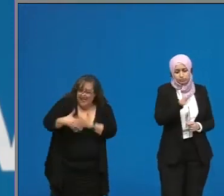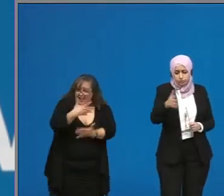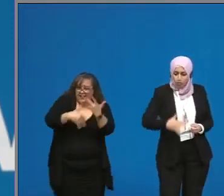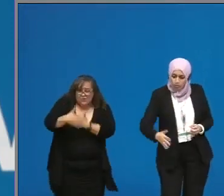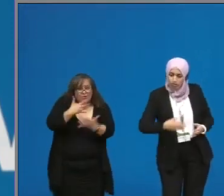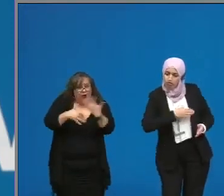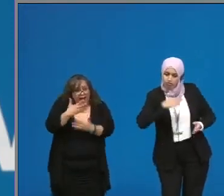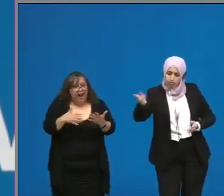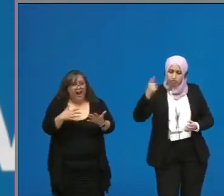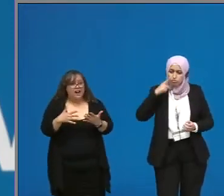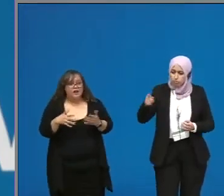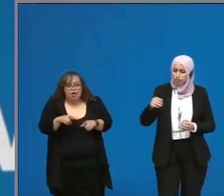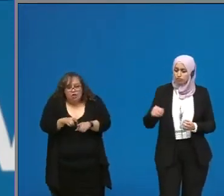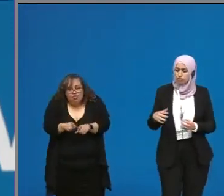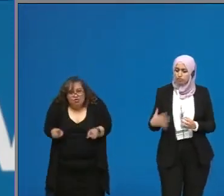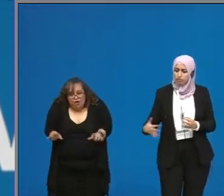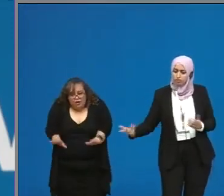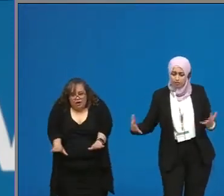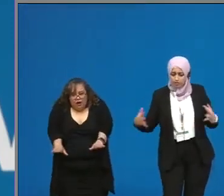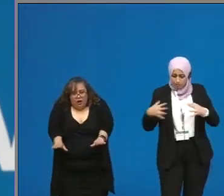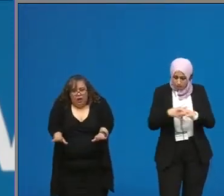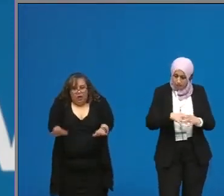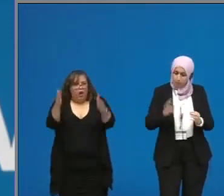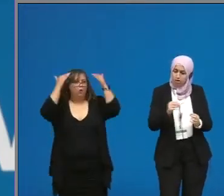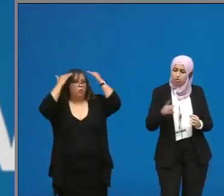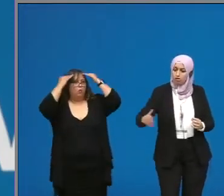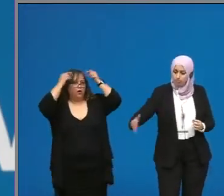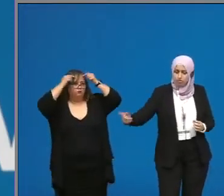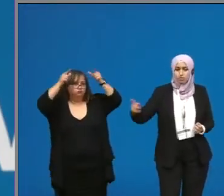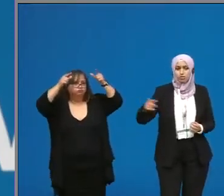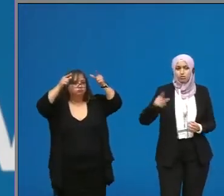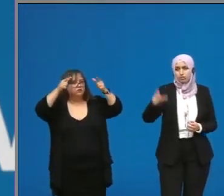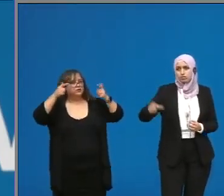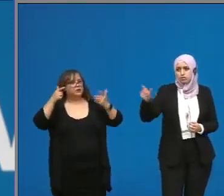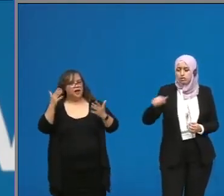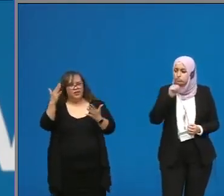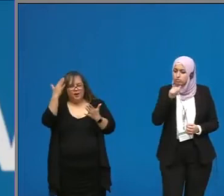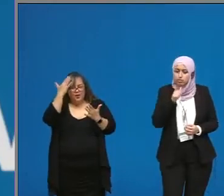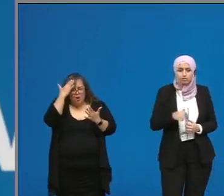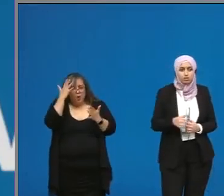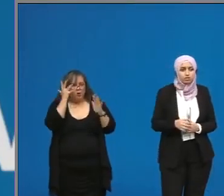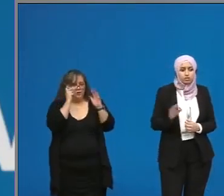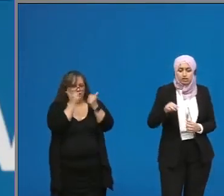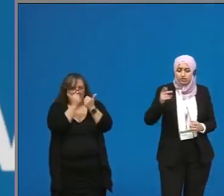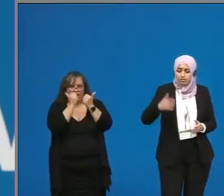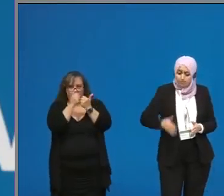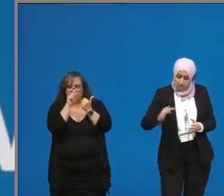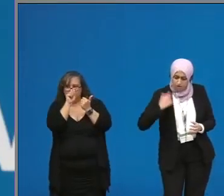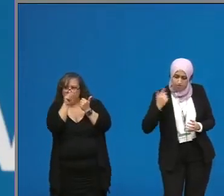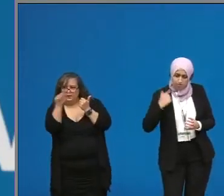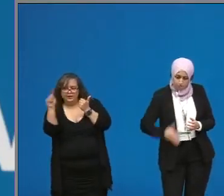will create people who are aware from an early age of the challenges that face our